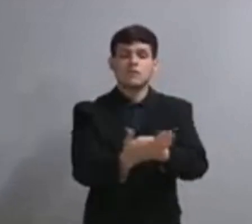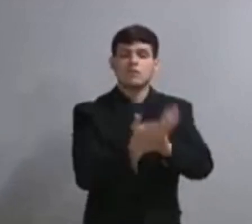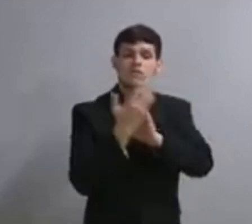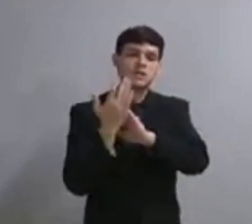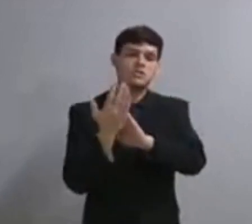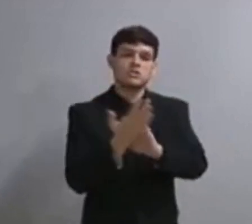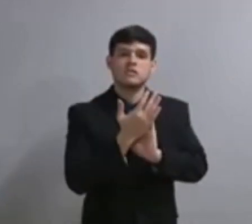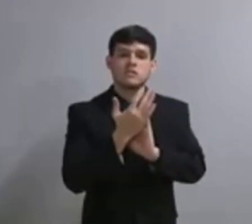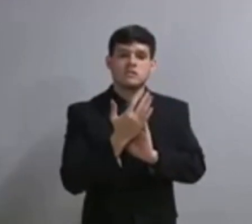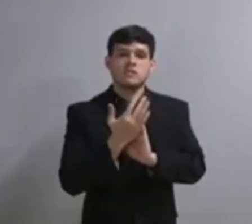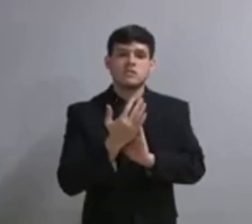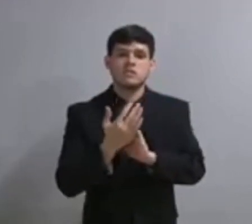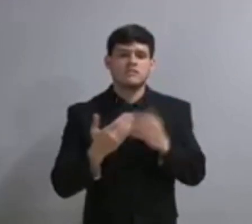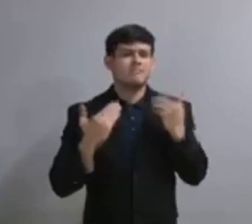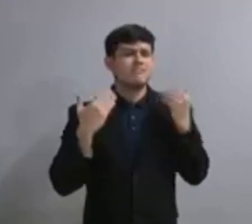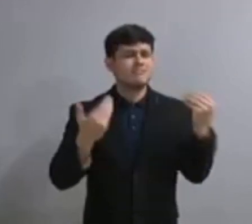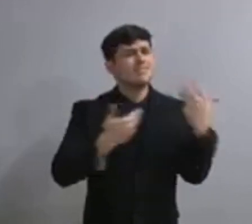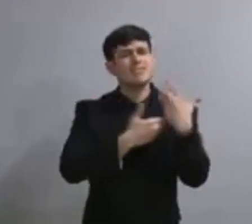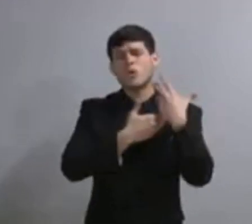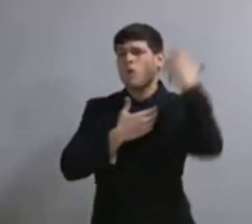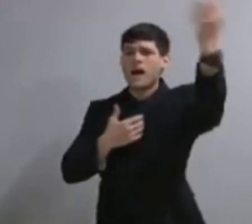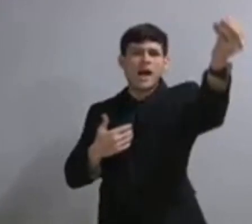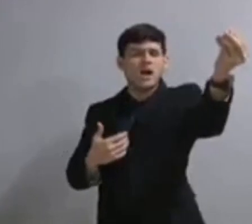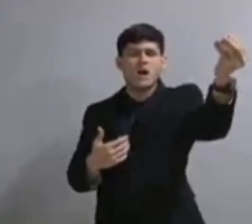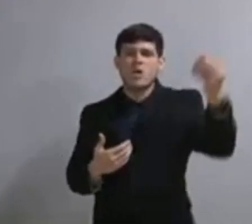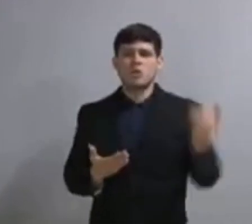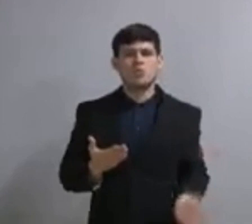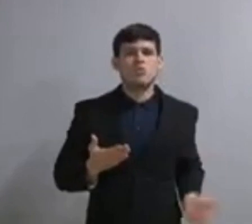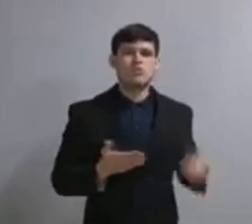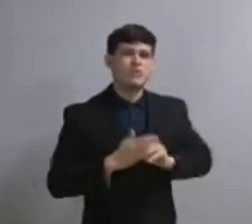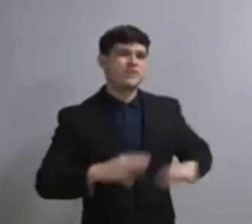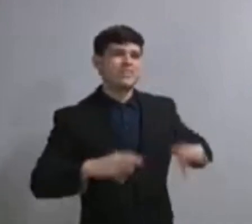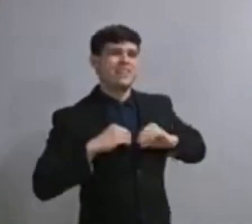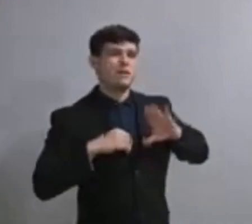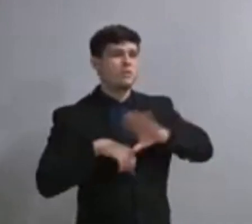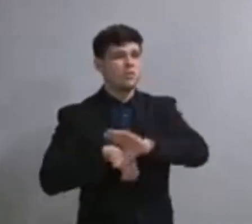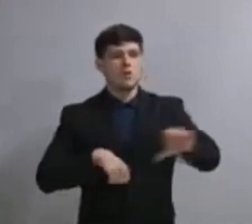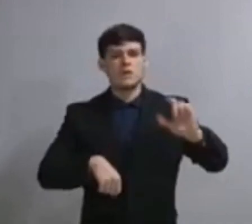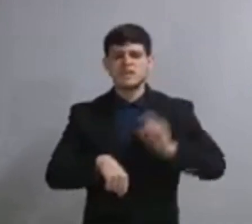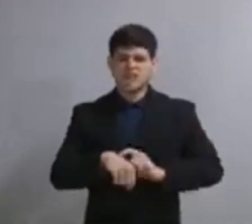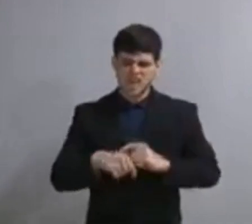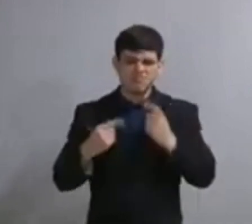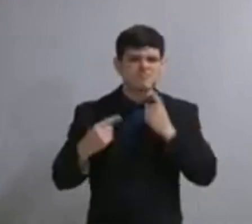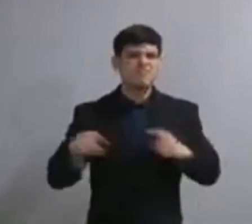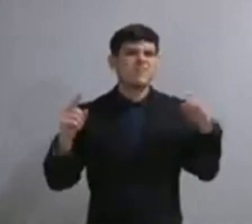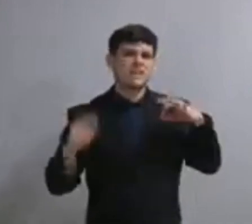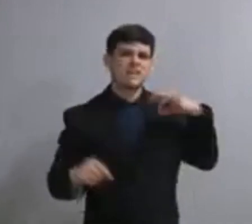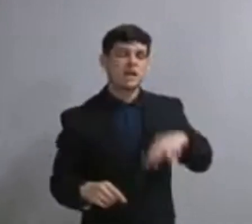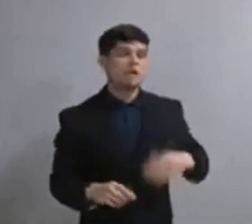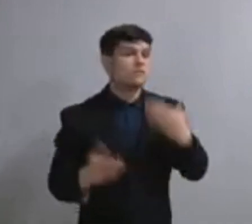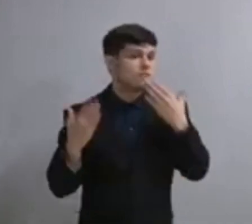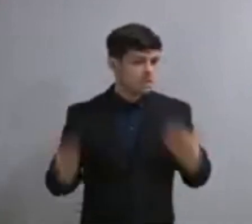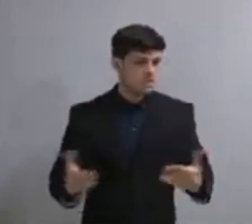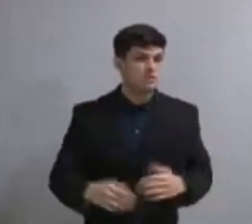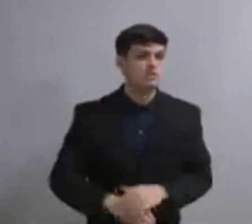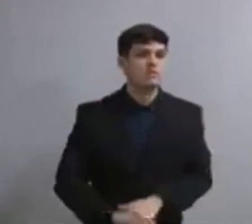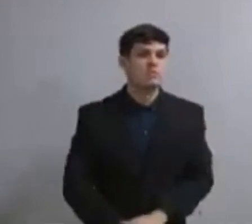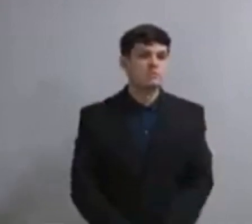Congratulations. Step out, reclaim your time, and make it count. Thank you.